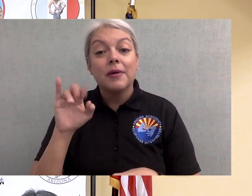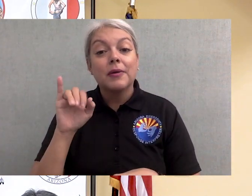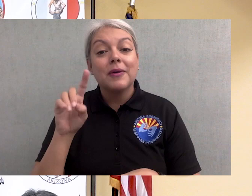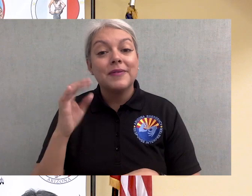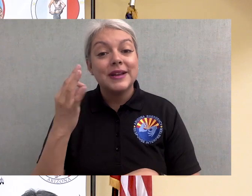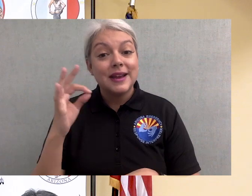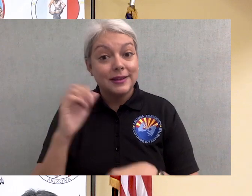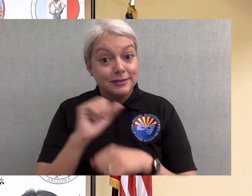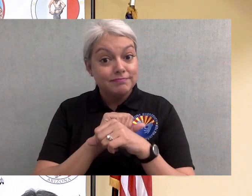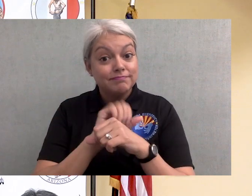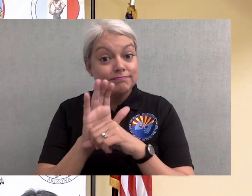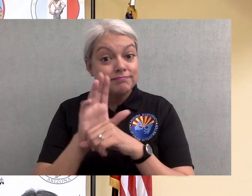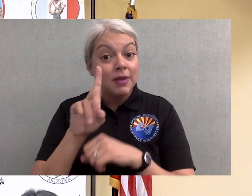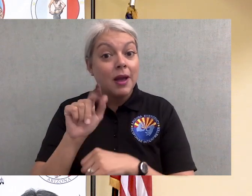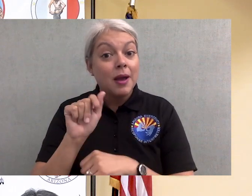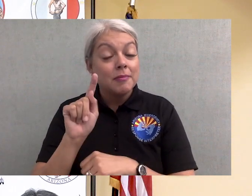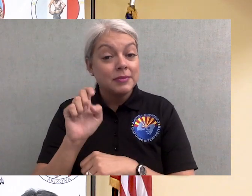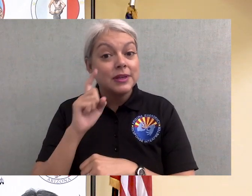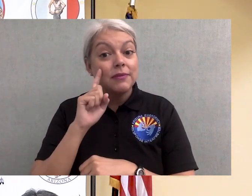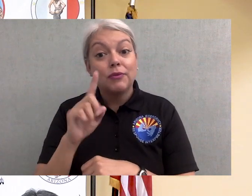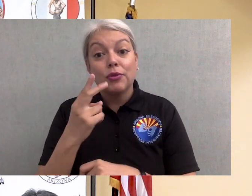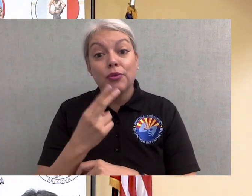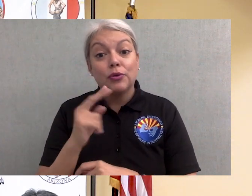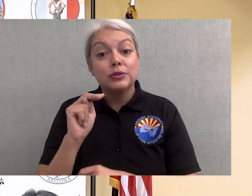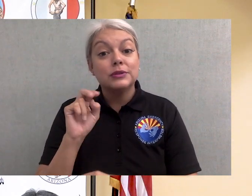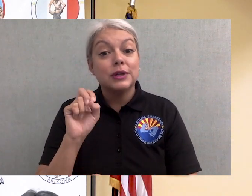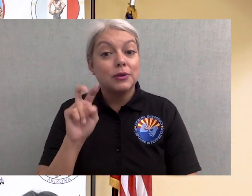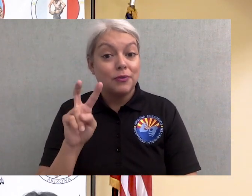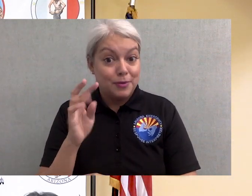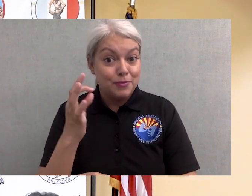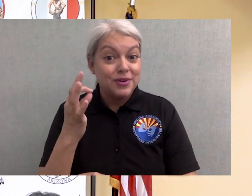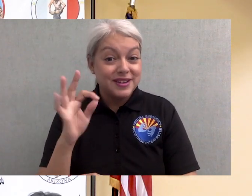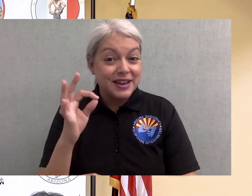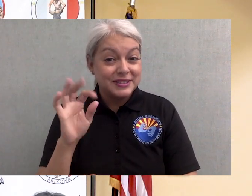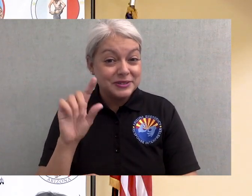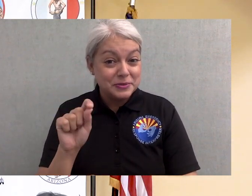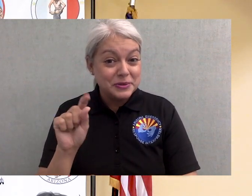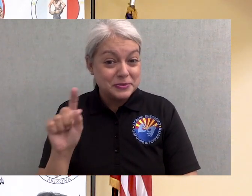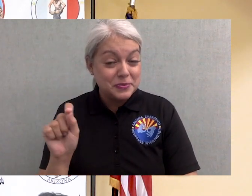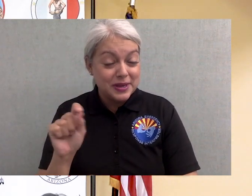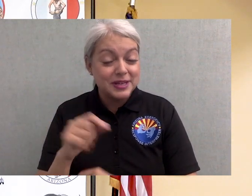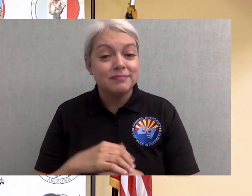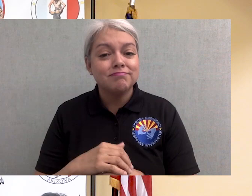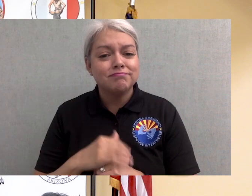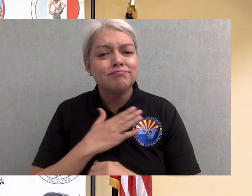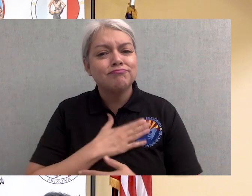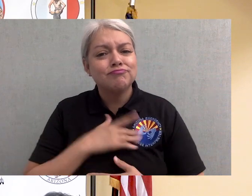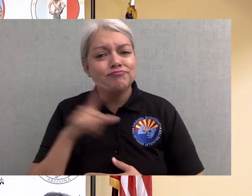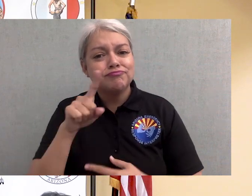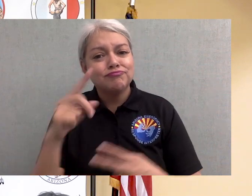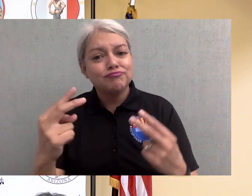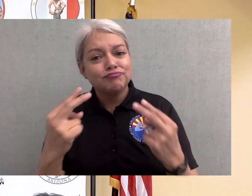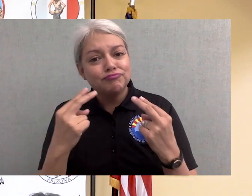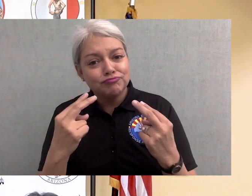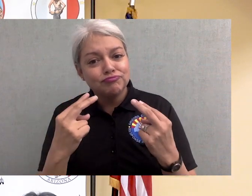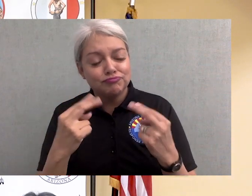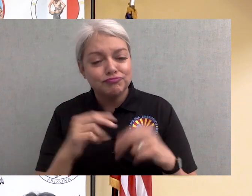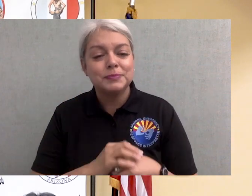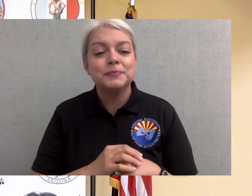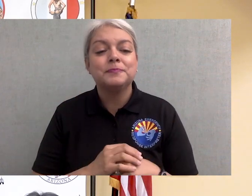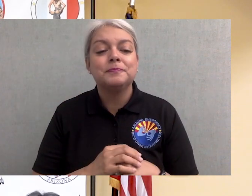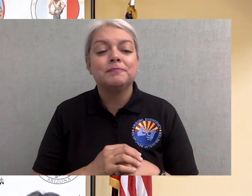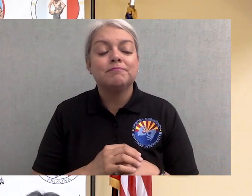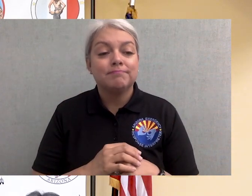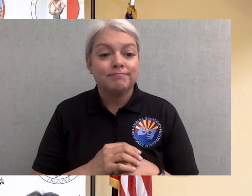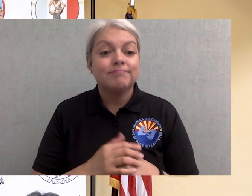Thursday, November 19th, 2020. We appreciate you all tuning in with us here, especially because of